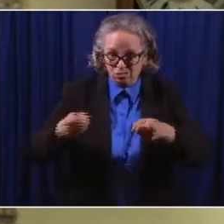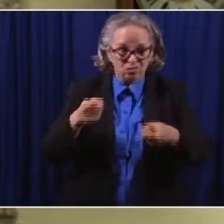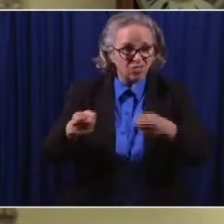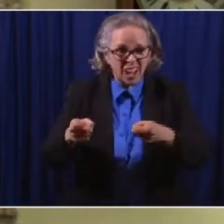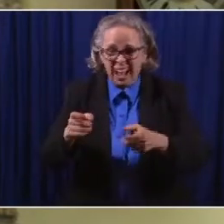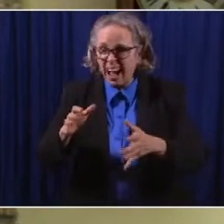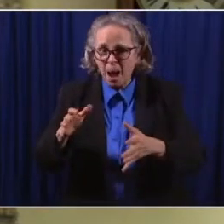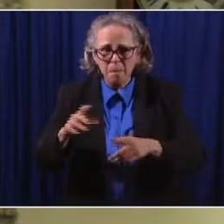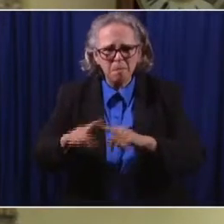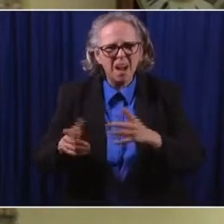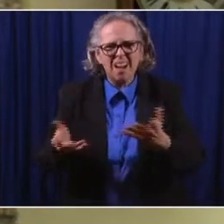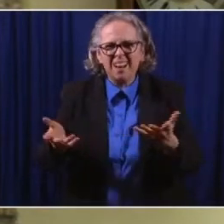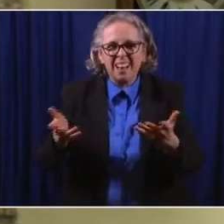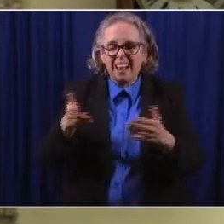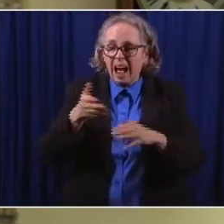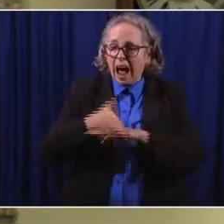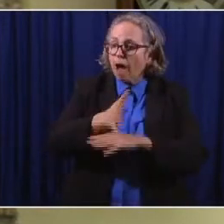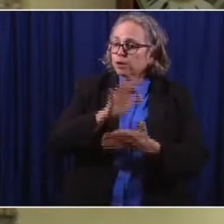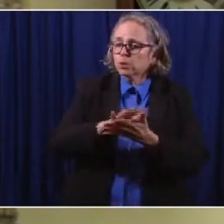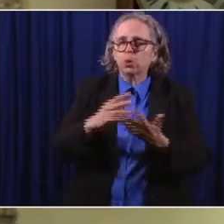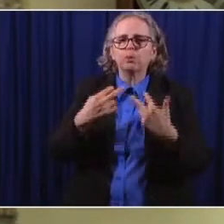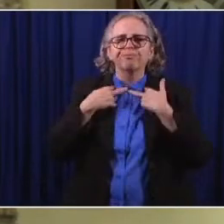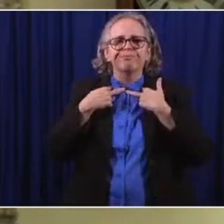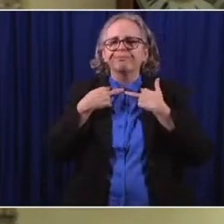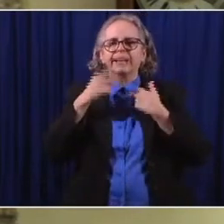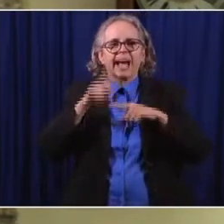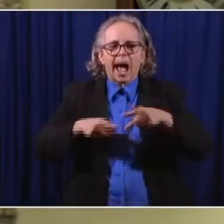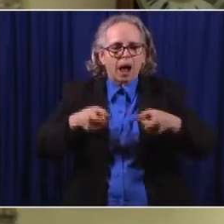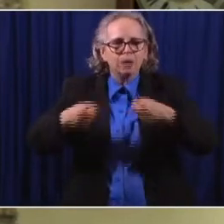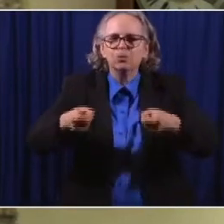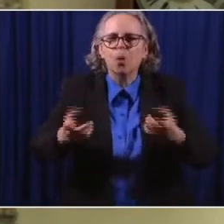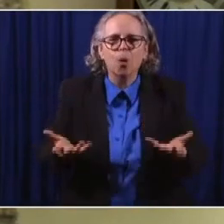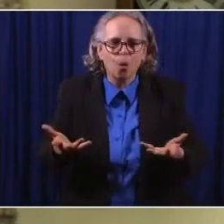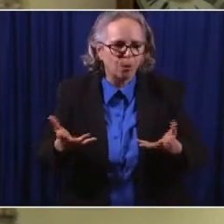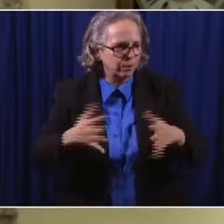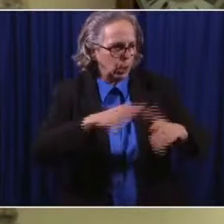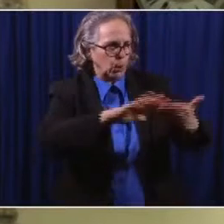the local community as far as the spread will be reflected in that school.